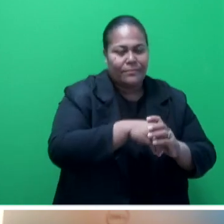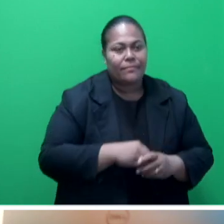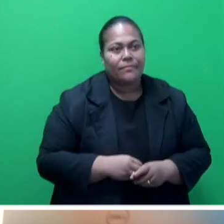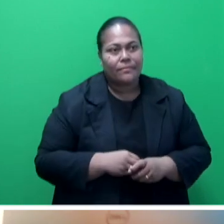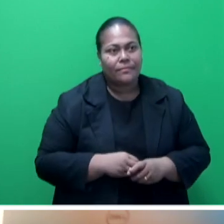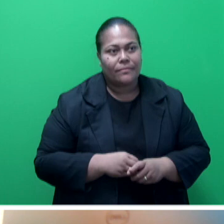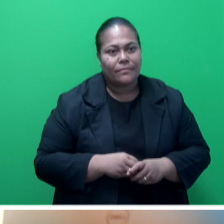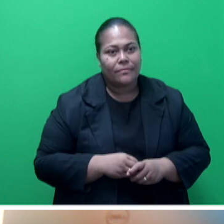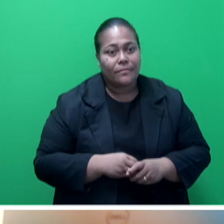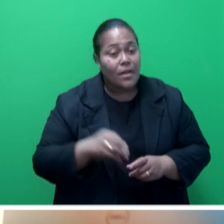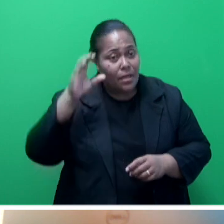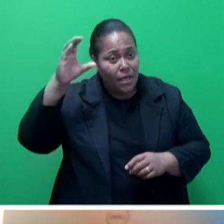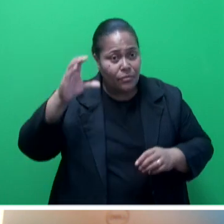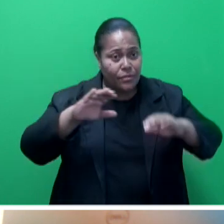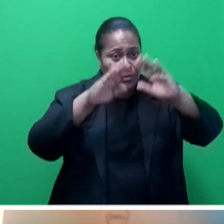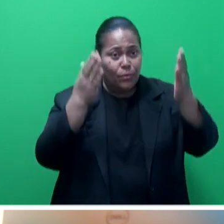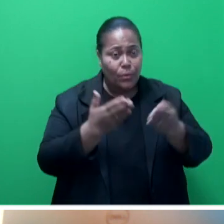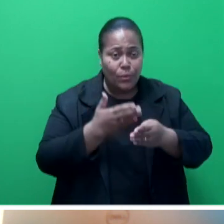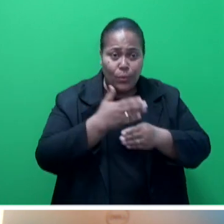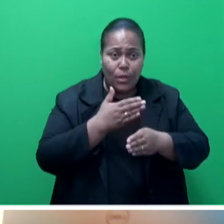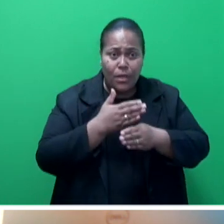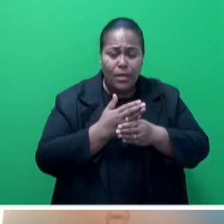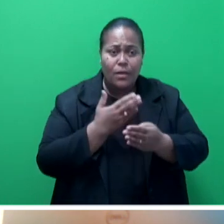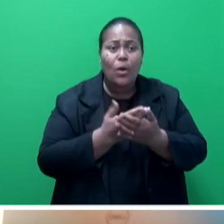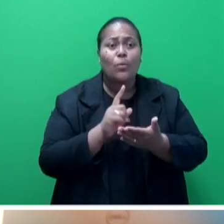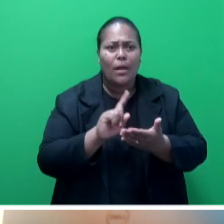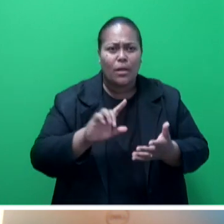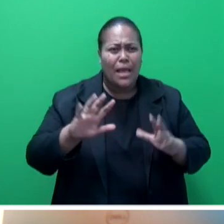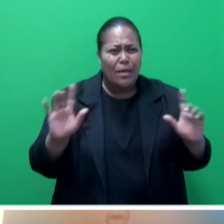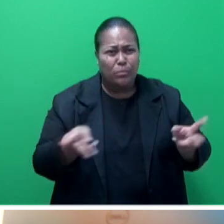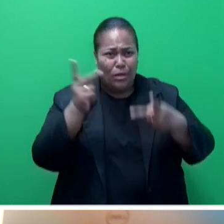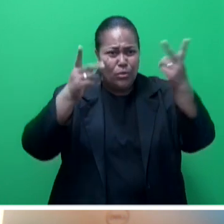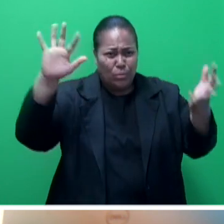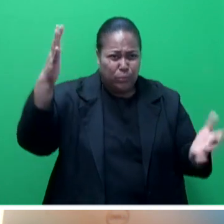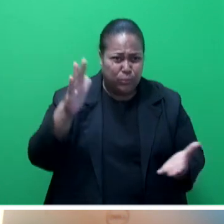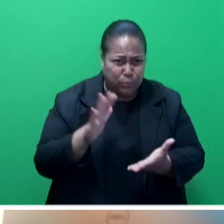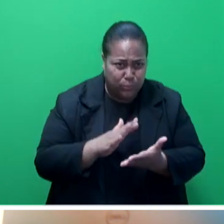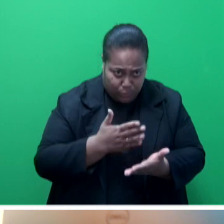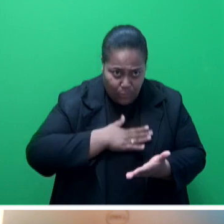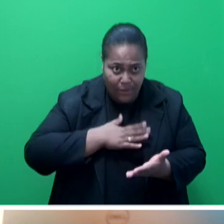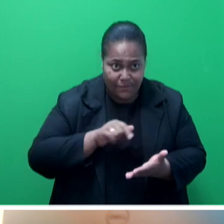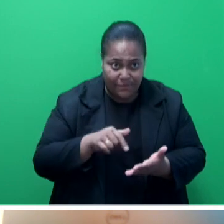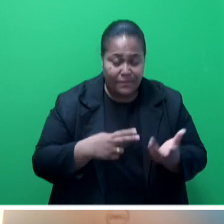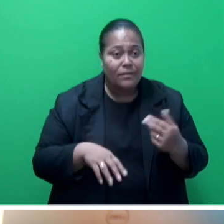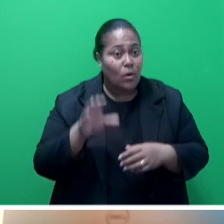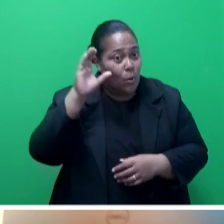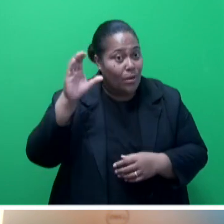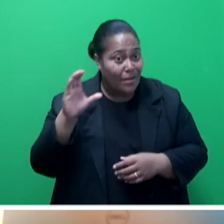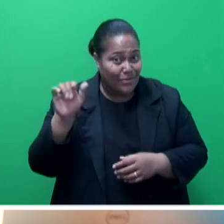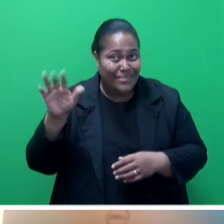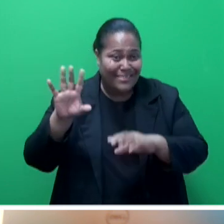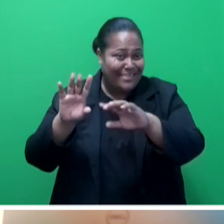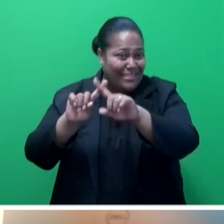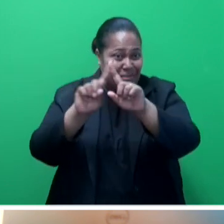sir, as nations of the world work towards creating a carbon neutral future by 2050, which Fiji has already given a commitment to,